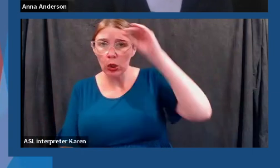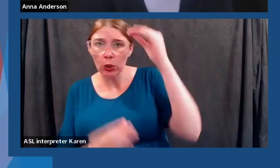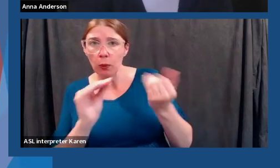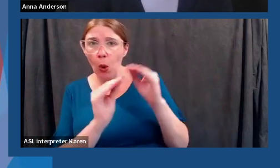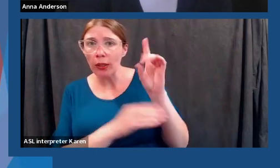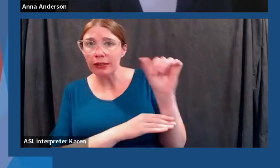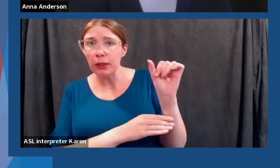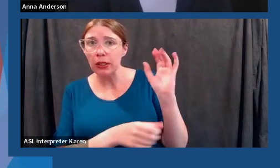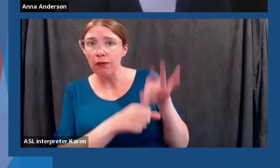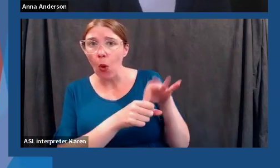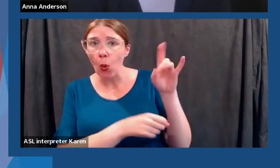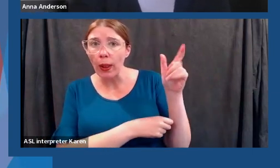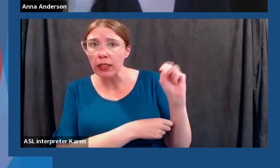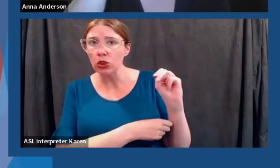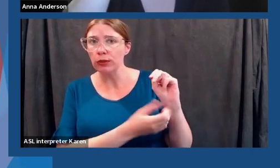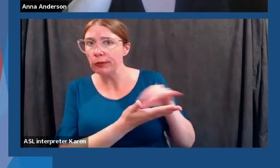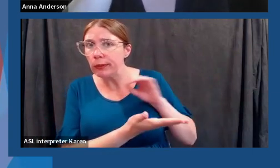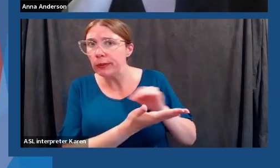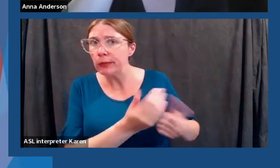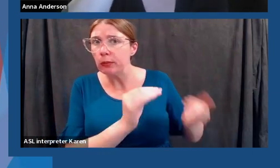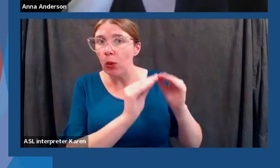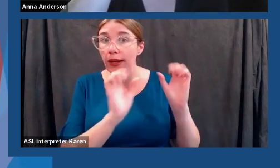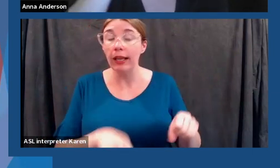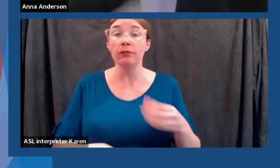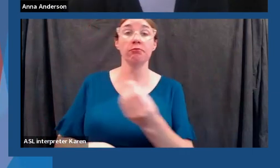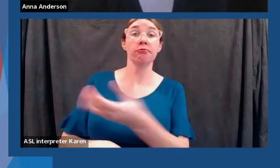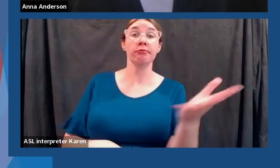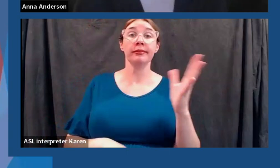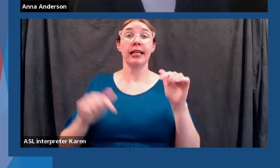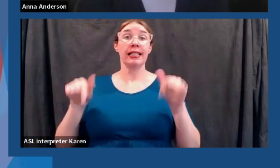Coalition. We are going to make these slides available after